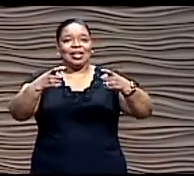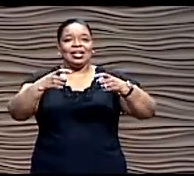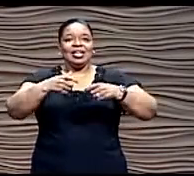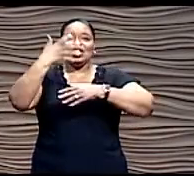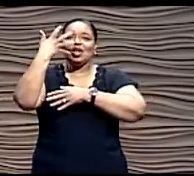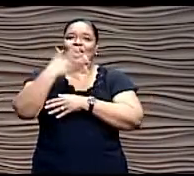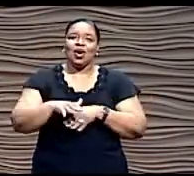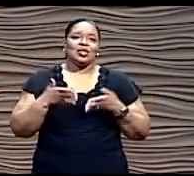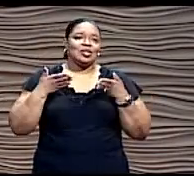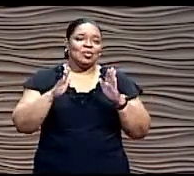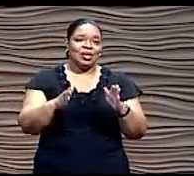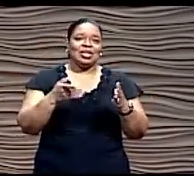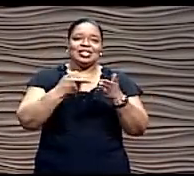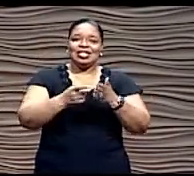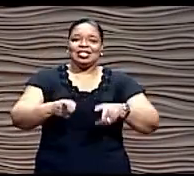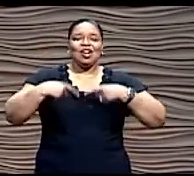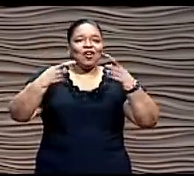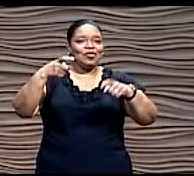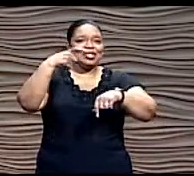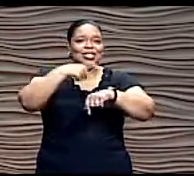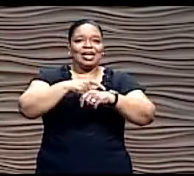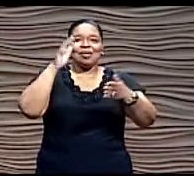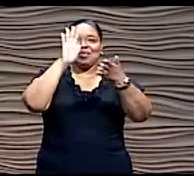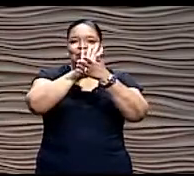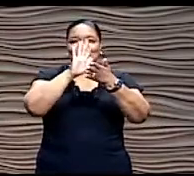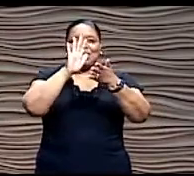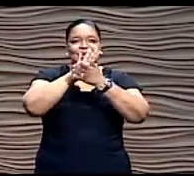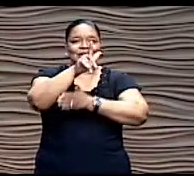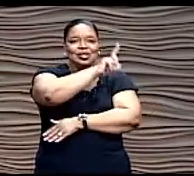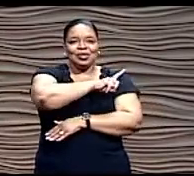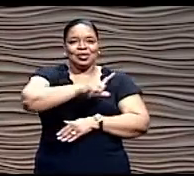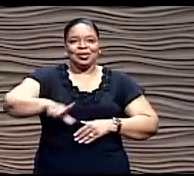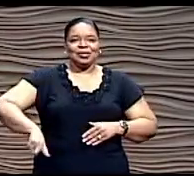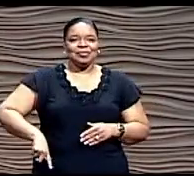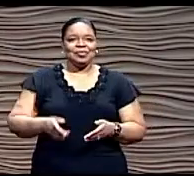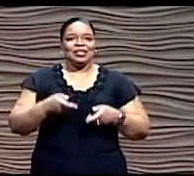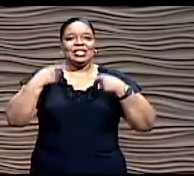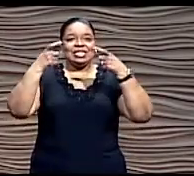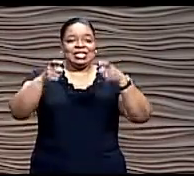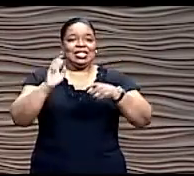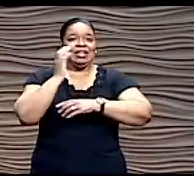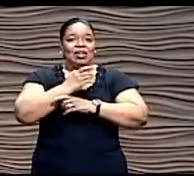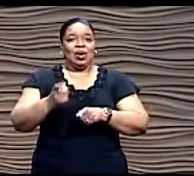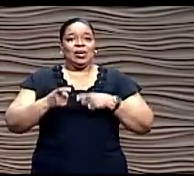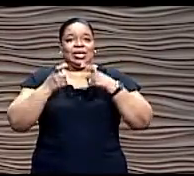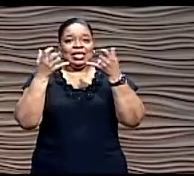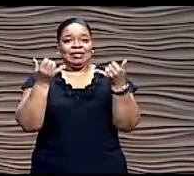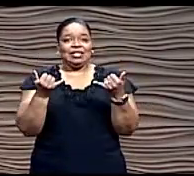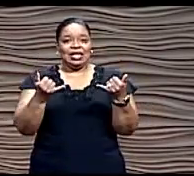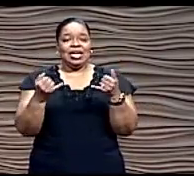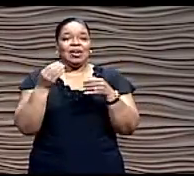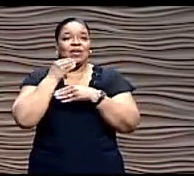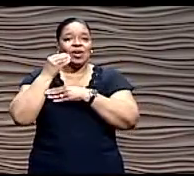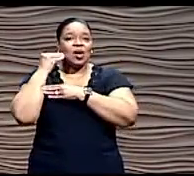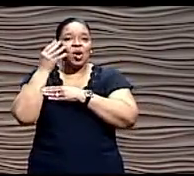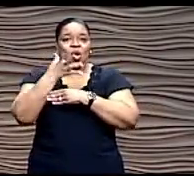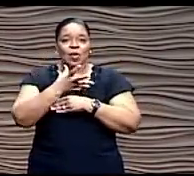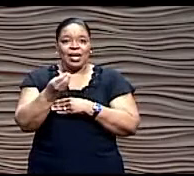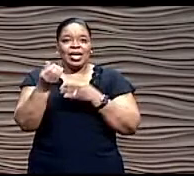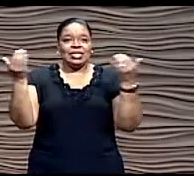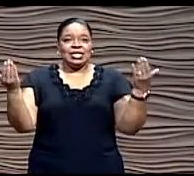in miraculous ways. It's offering time. Praise the Lord. Let's give our gifts at home and